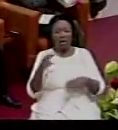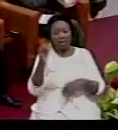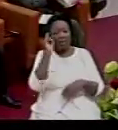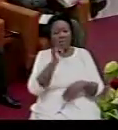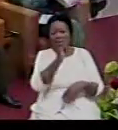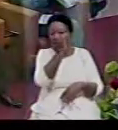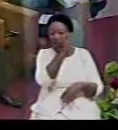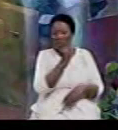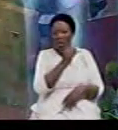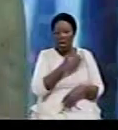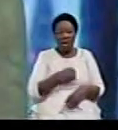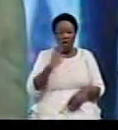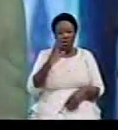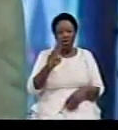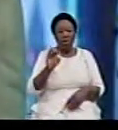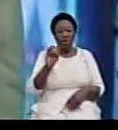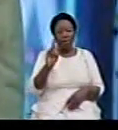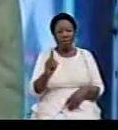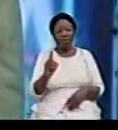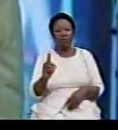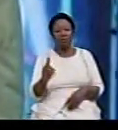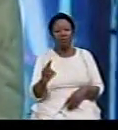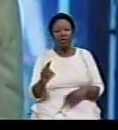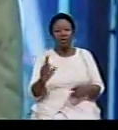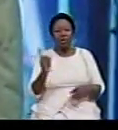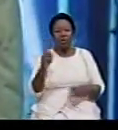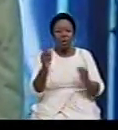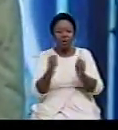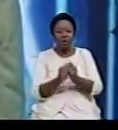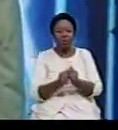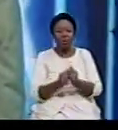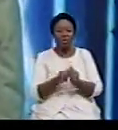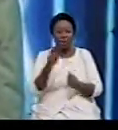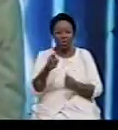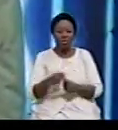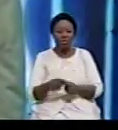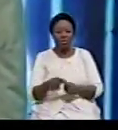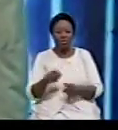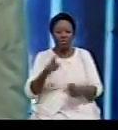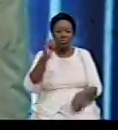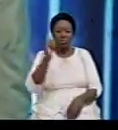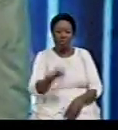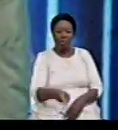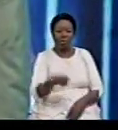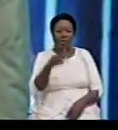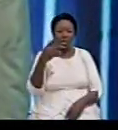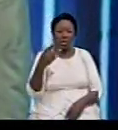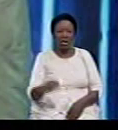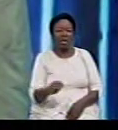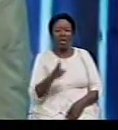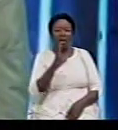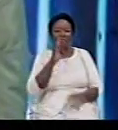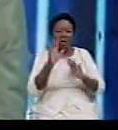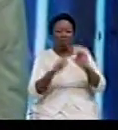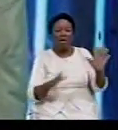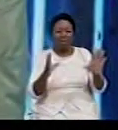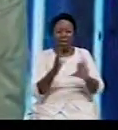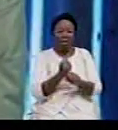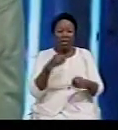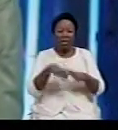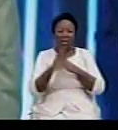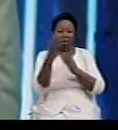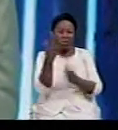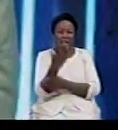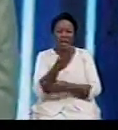and thy rod, wherewith thou smotest the river, take in thine hand, and